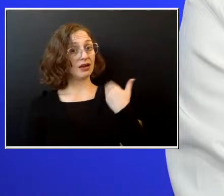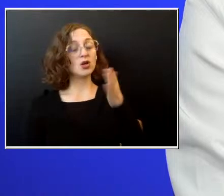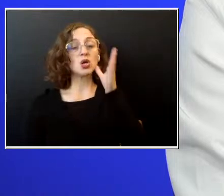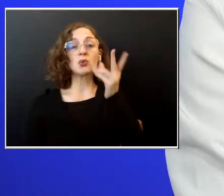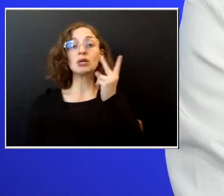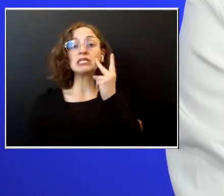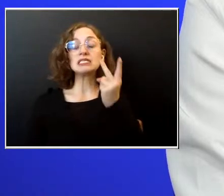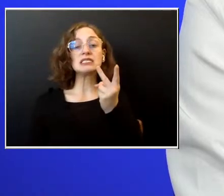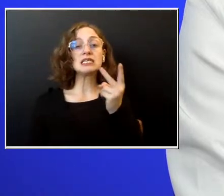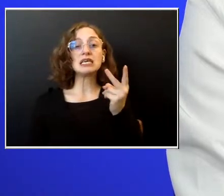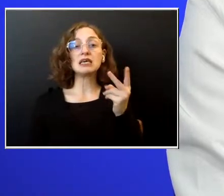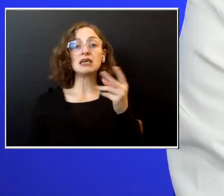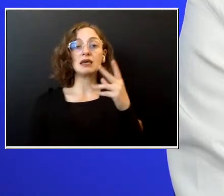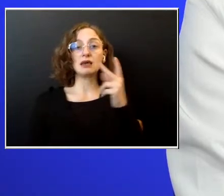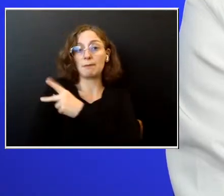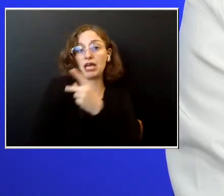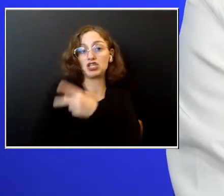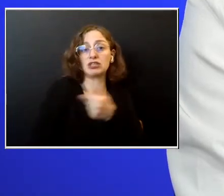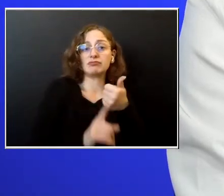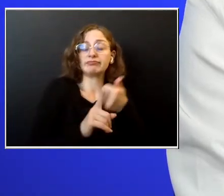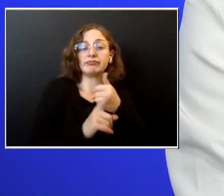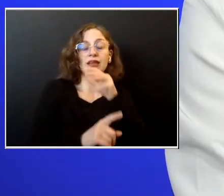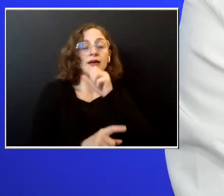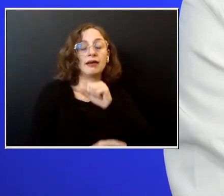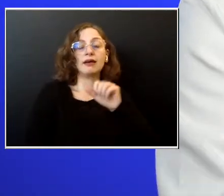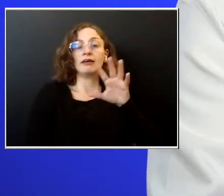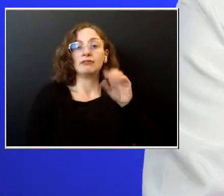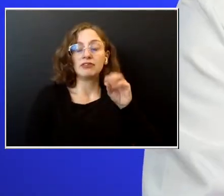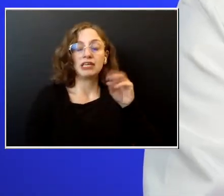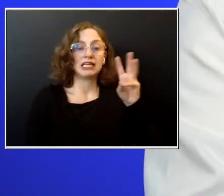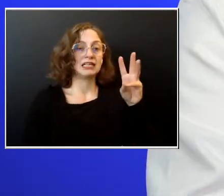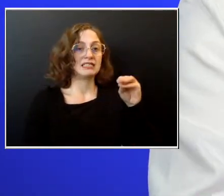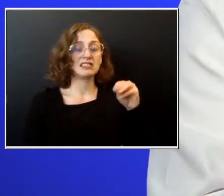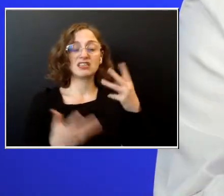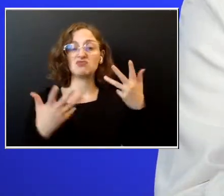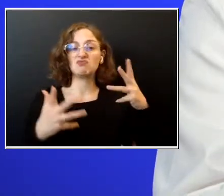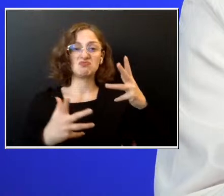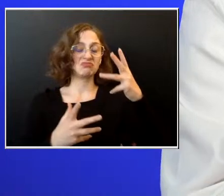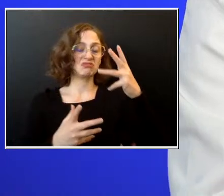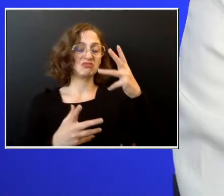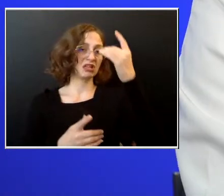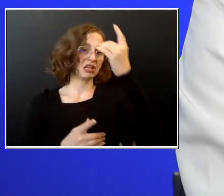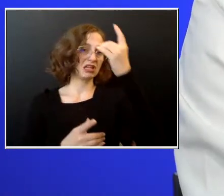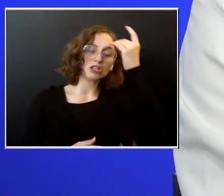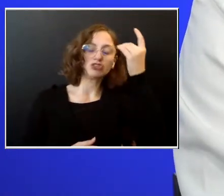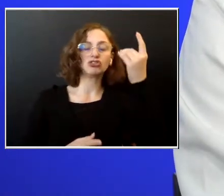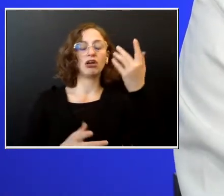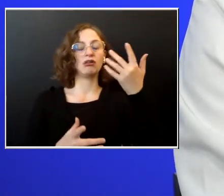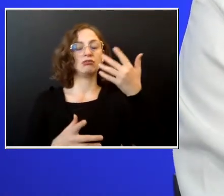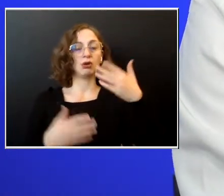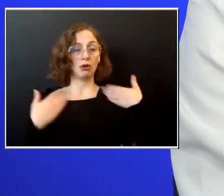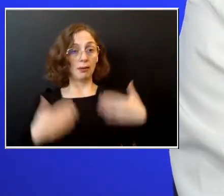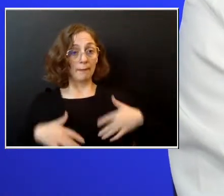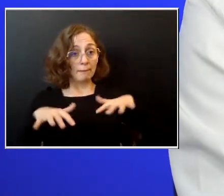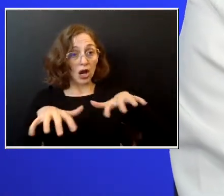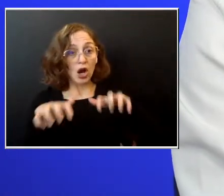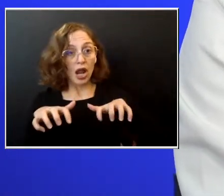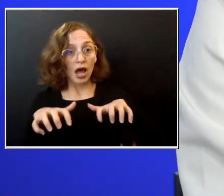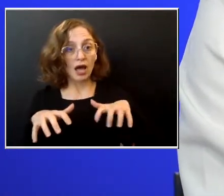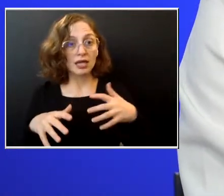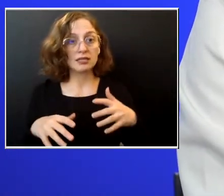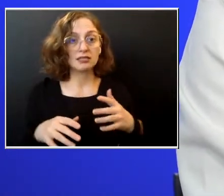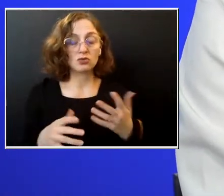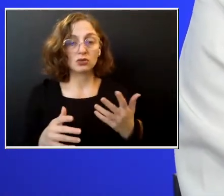60 years old who were demented and lost all cognitive faculties, paralyzed, because they had had so many strokes and there was no